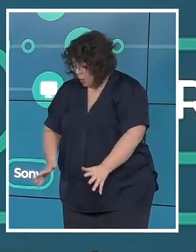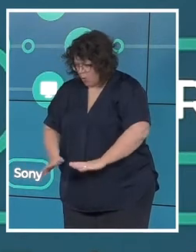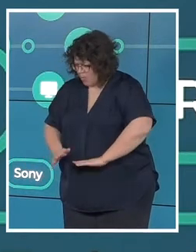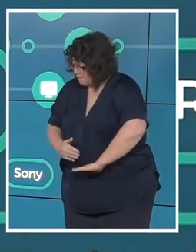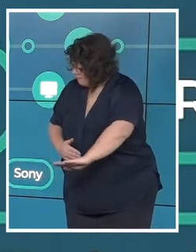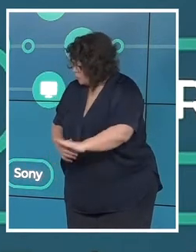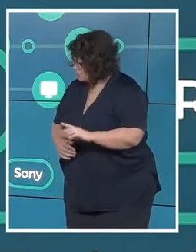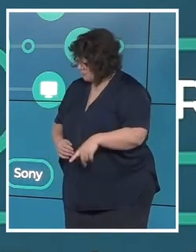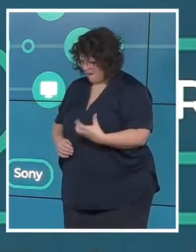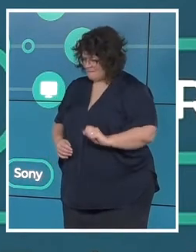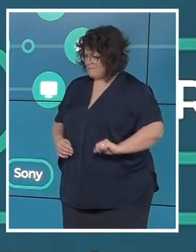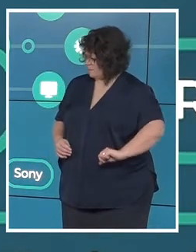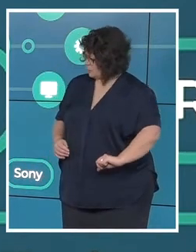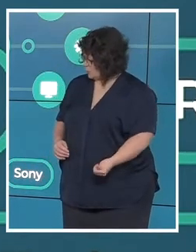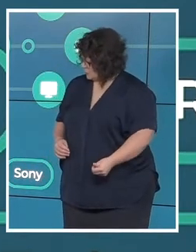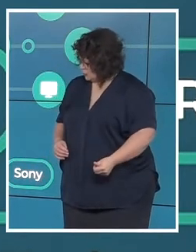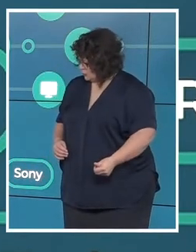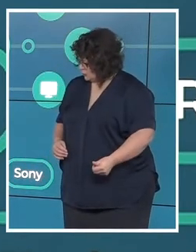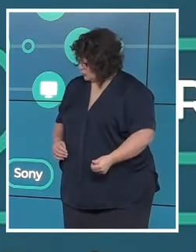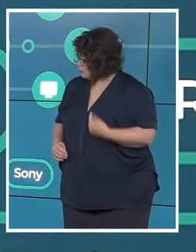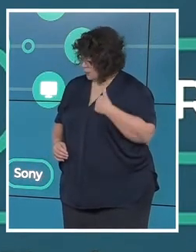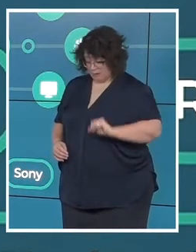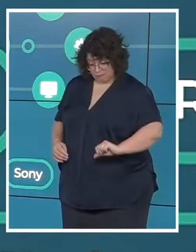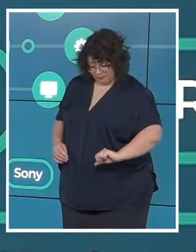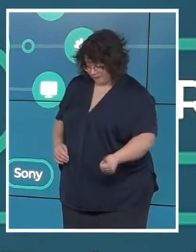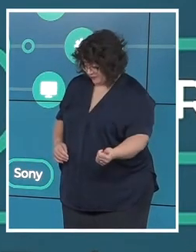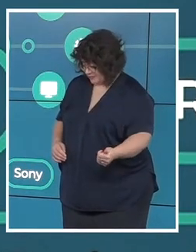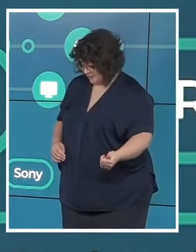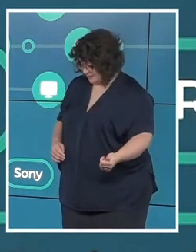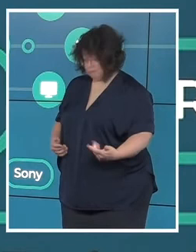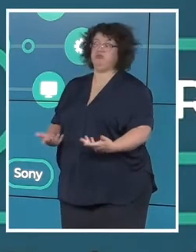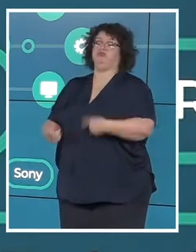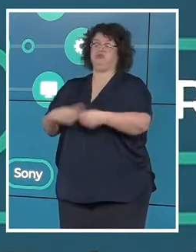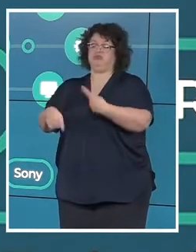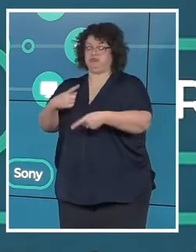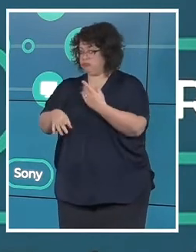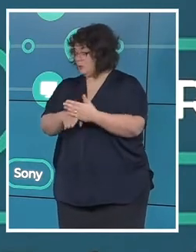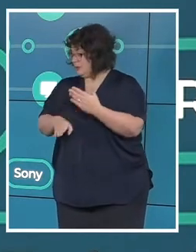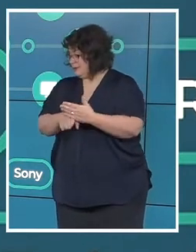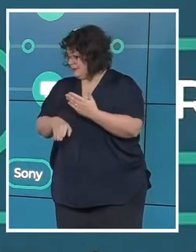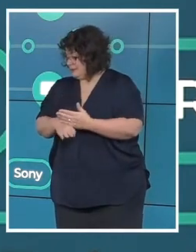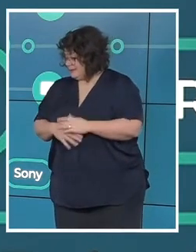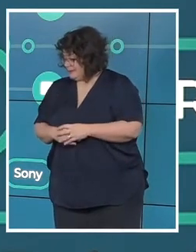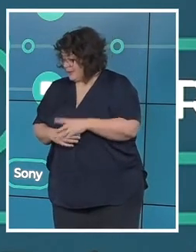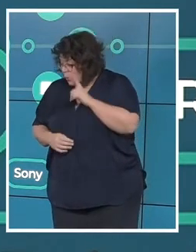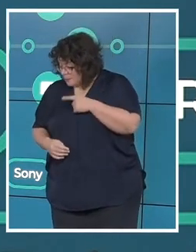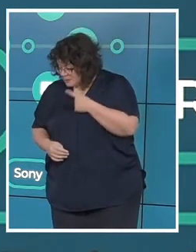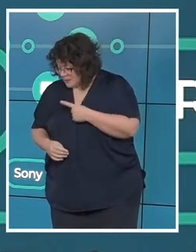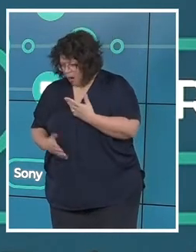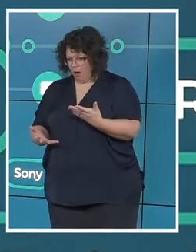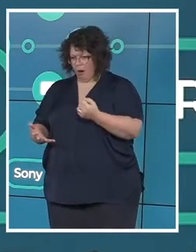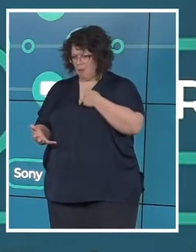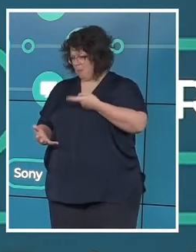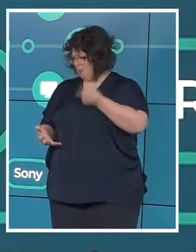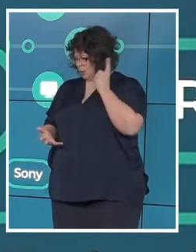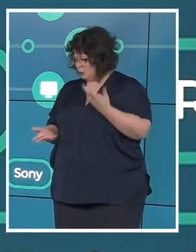and the machine whirred to life. The woman told me, oh my goodness, I didn't see that switch. I told her I didn't